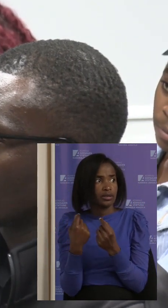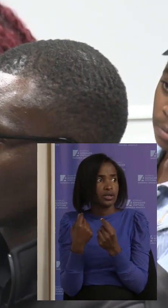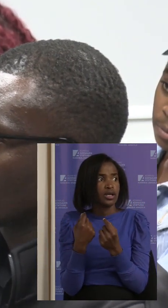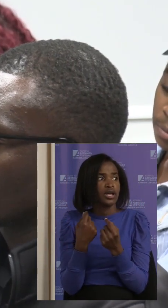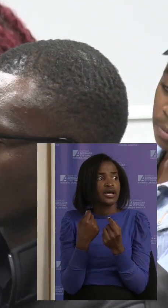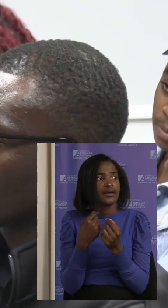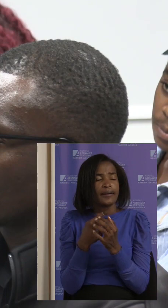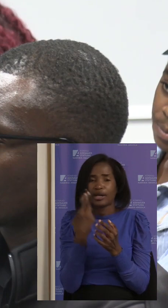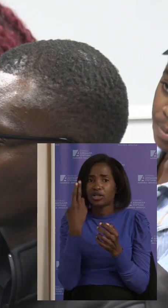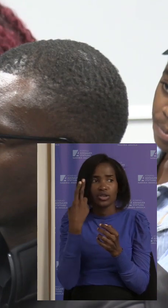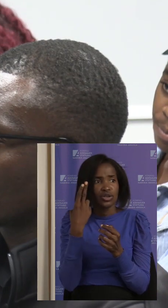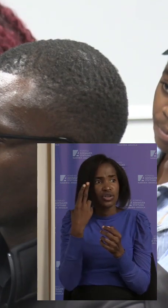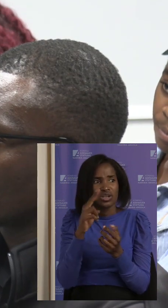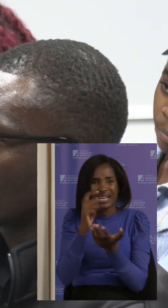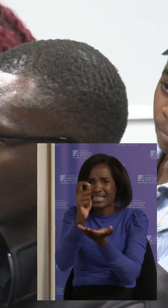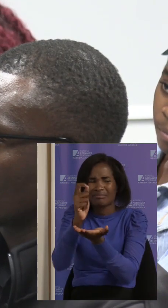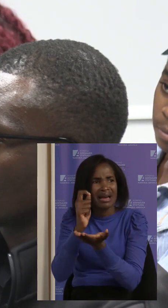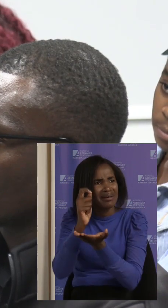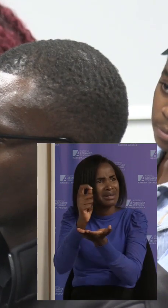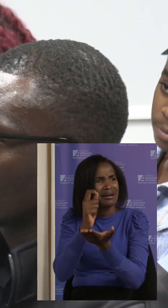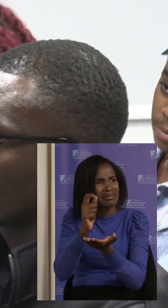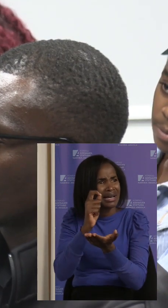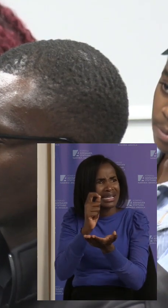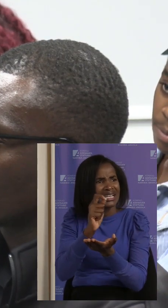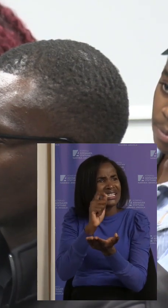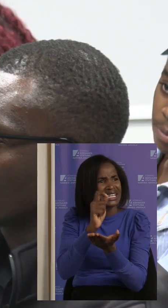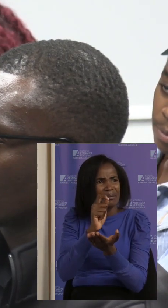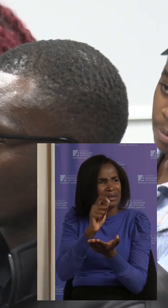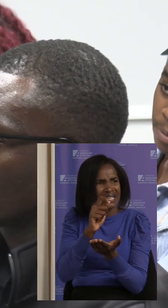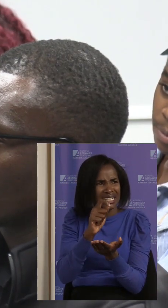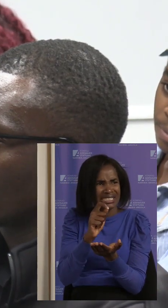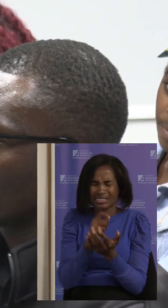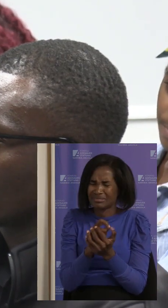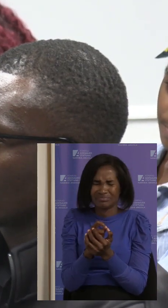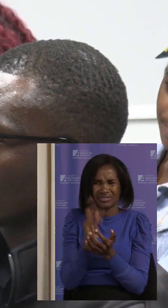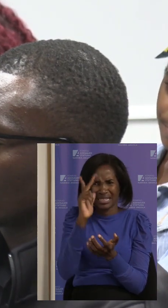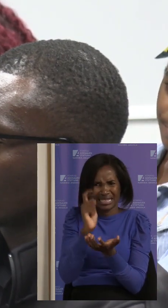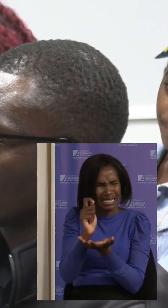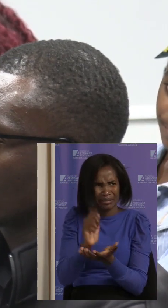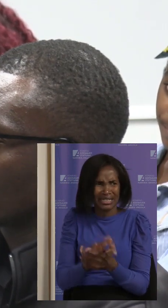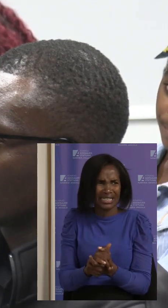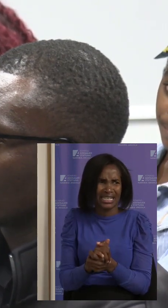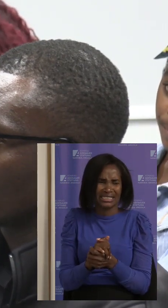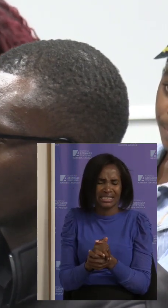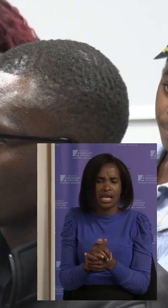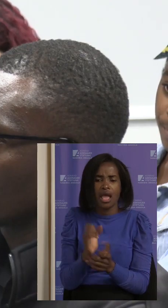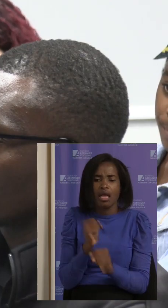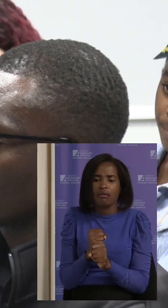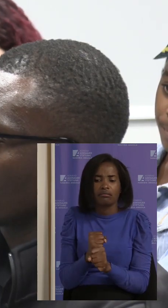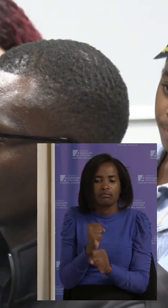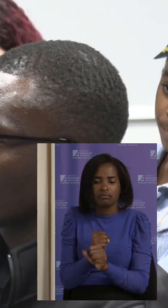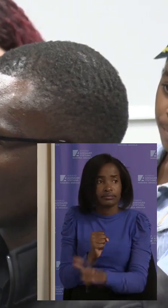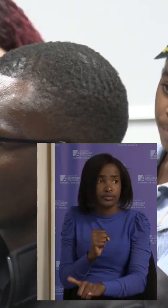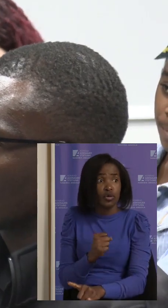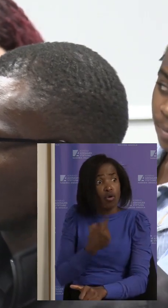of entrepreneurship, because that will not take you anywhere. You will just be at one spot. Thank